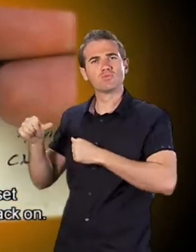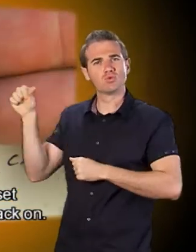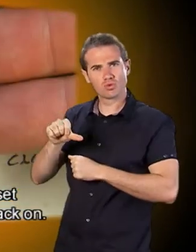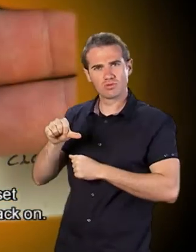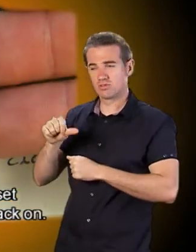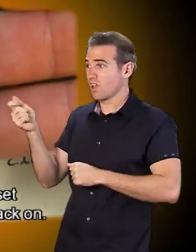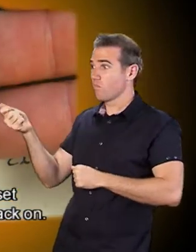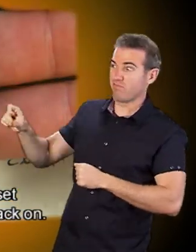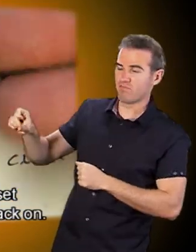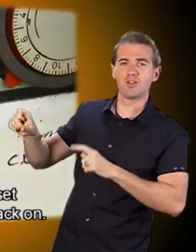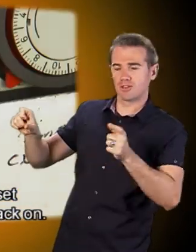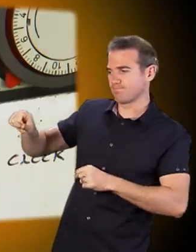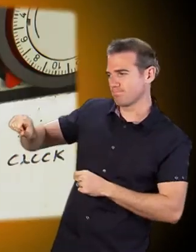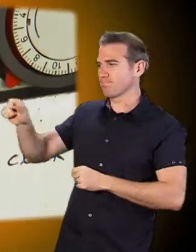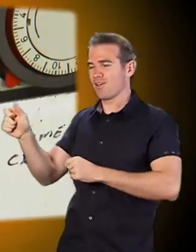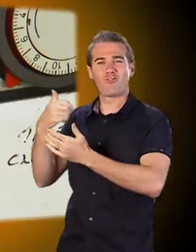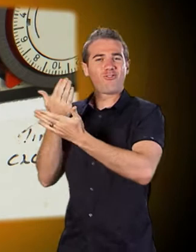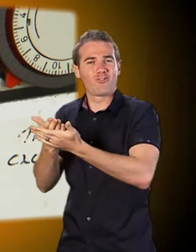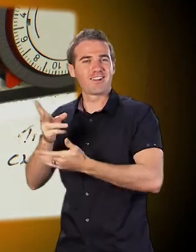reset by turning the switch back on.